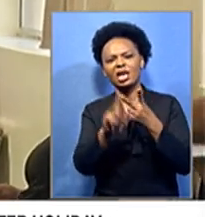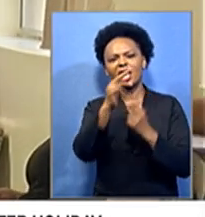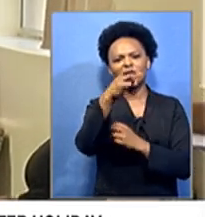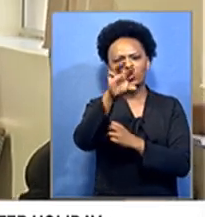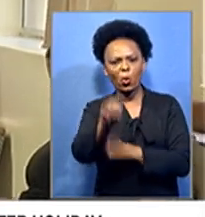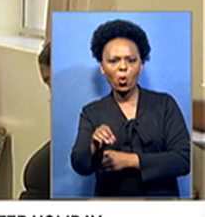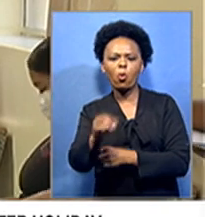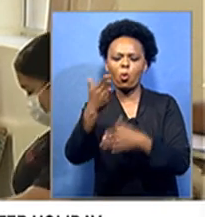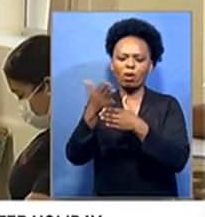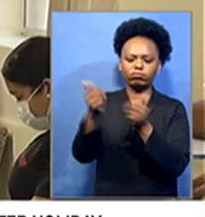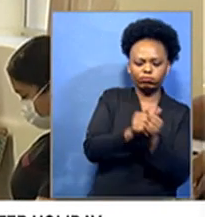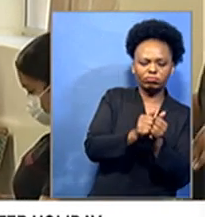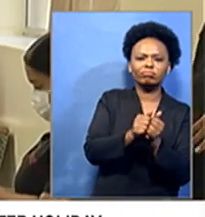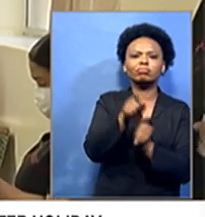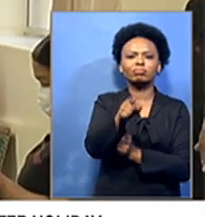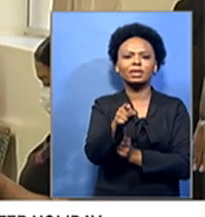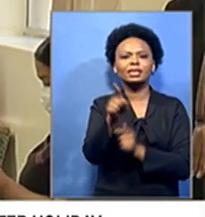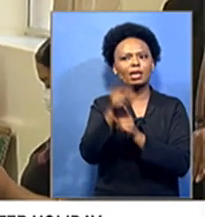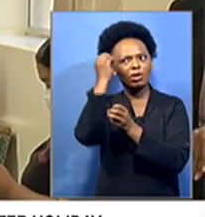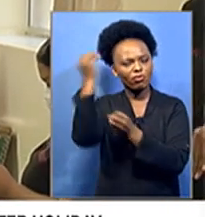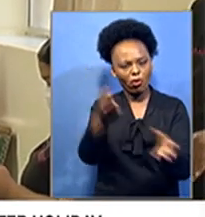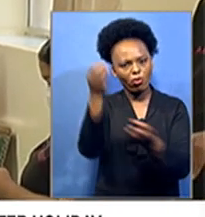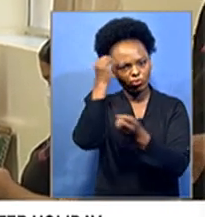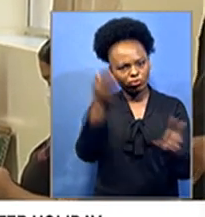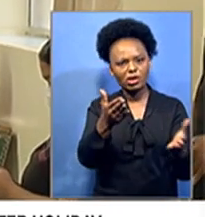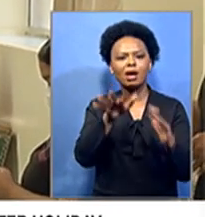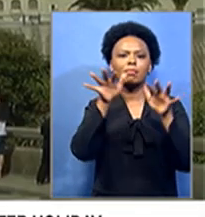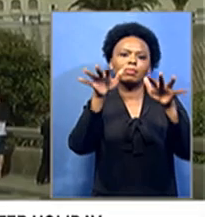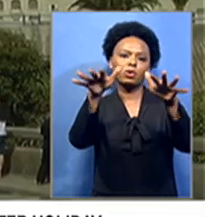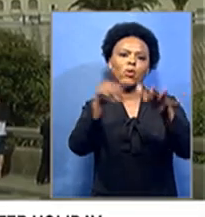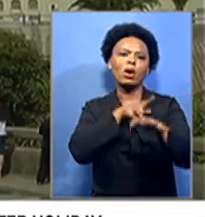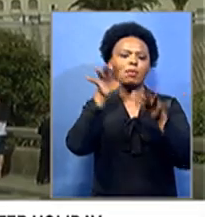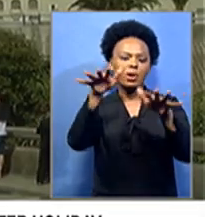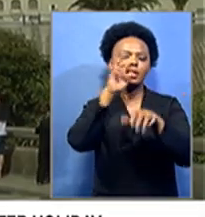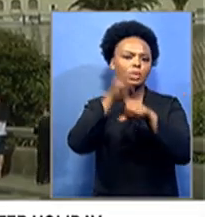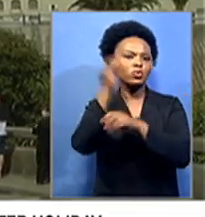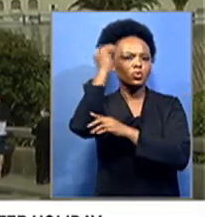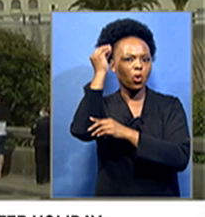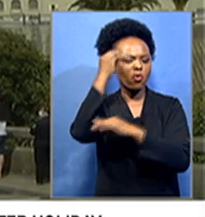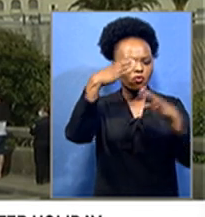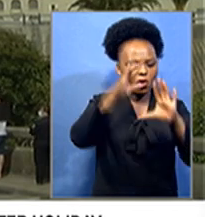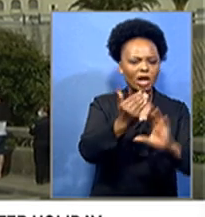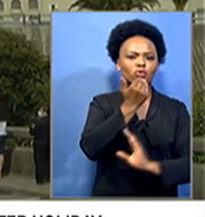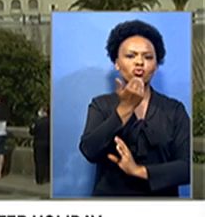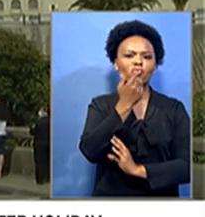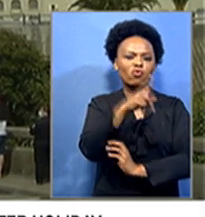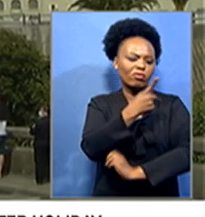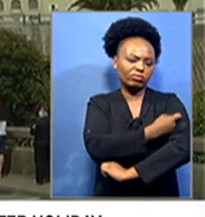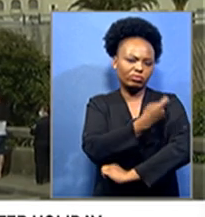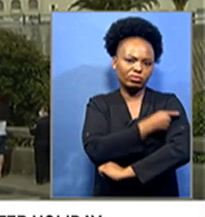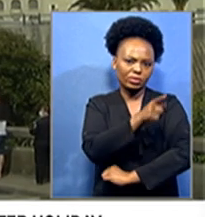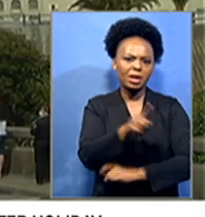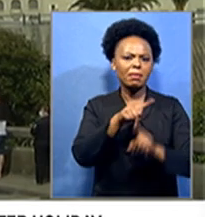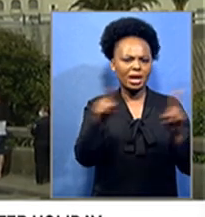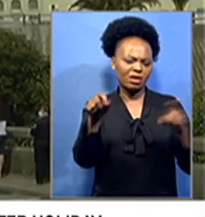with us in giving the information to the public so that the public knows what we're focusing on at this particular time. But people have been trained. We